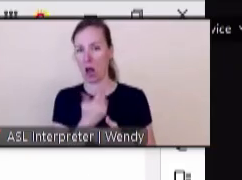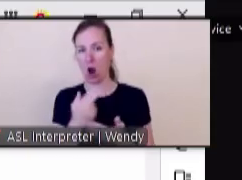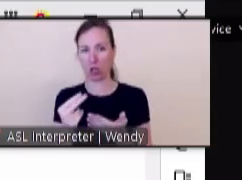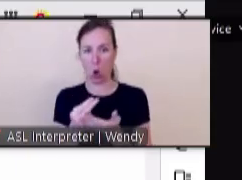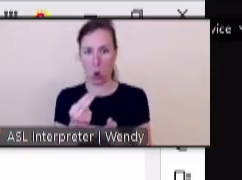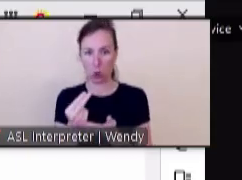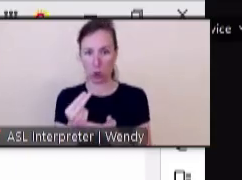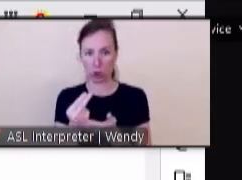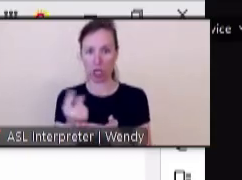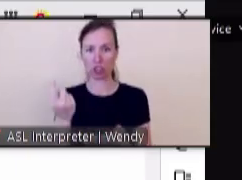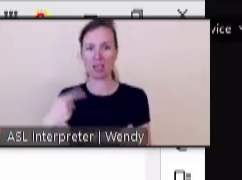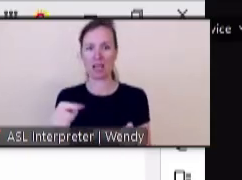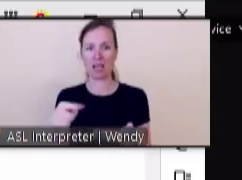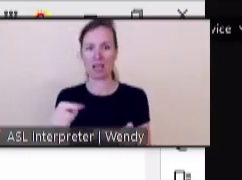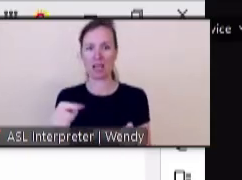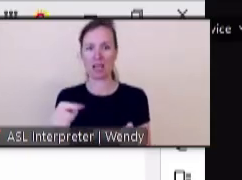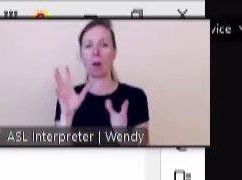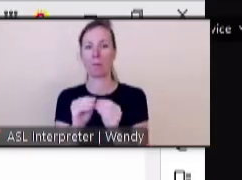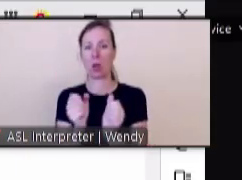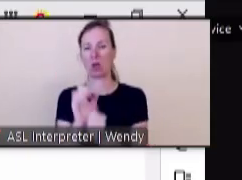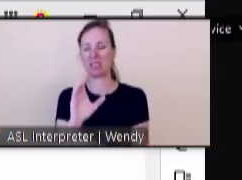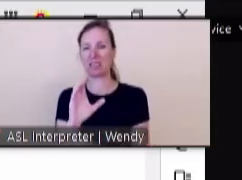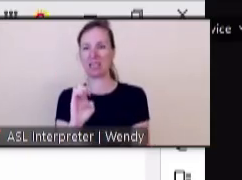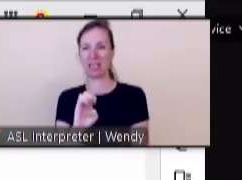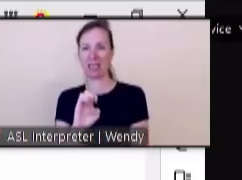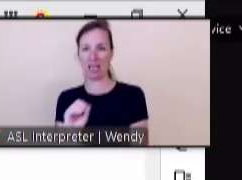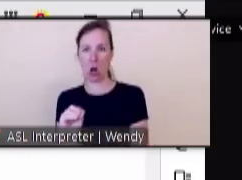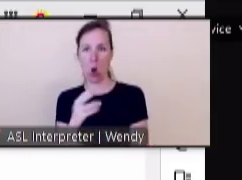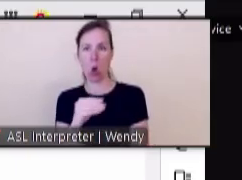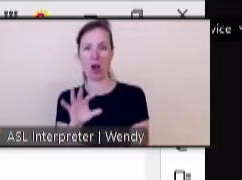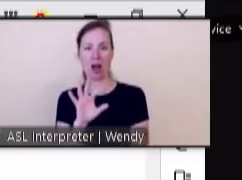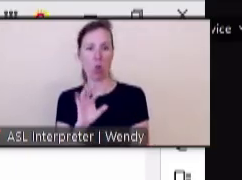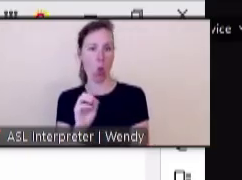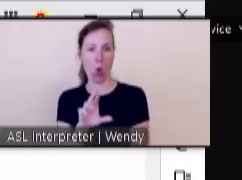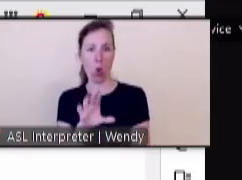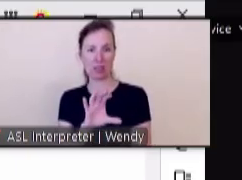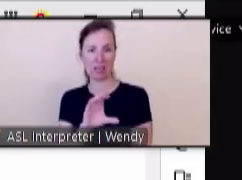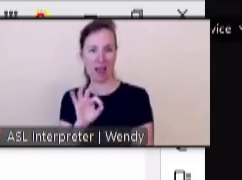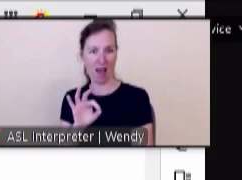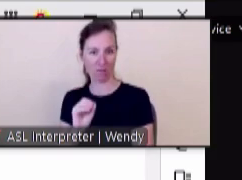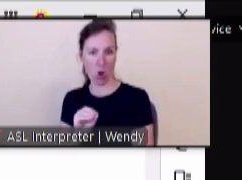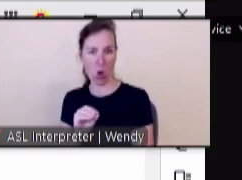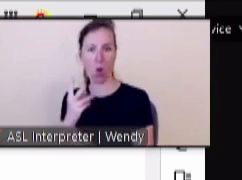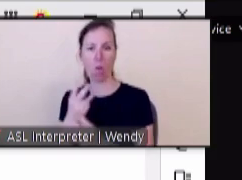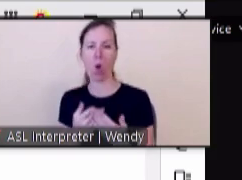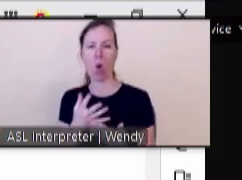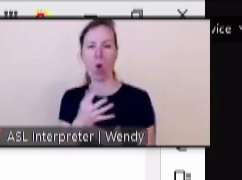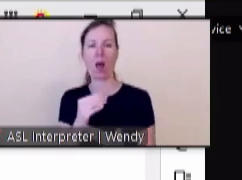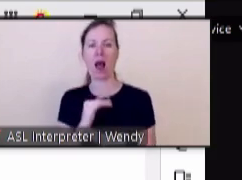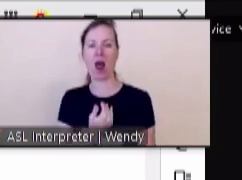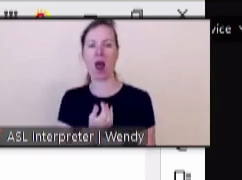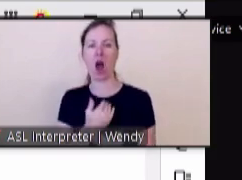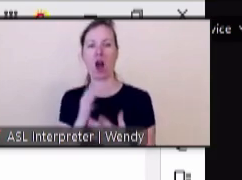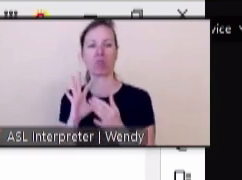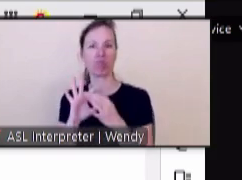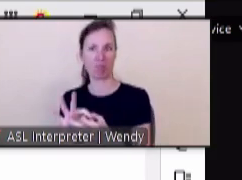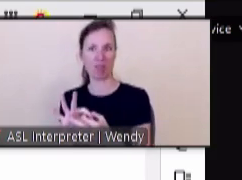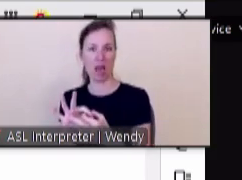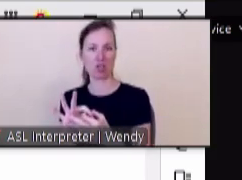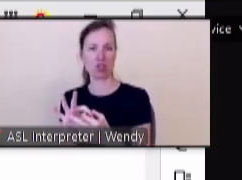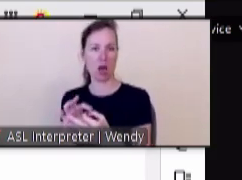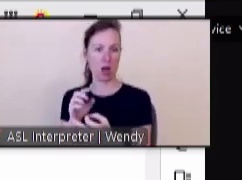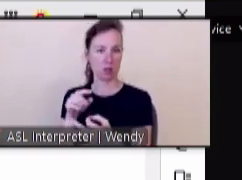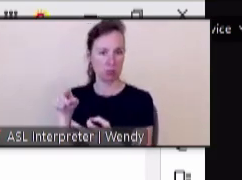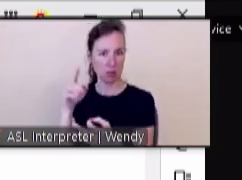our actual liaison ultimate to ensure that they know we mean business. And I'm seeking a retroactive